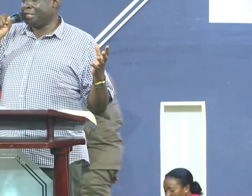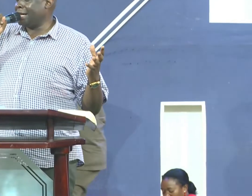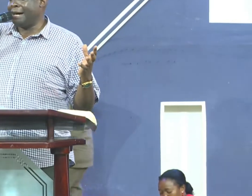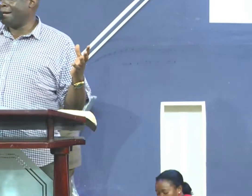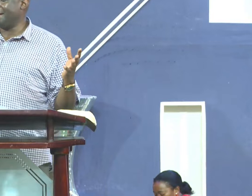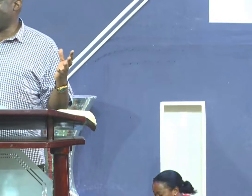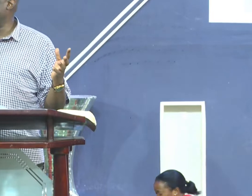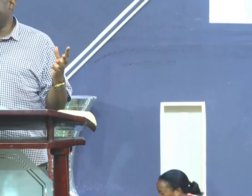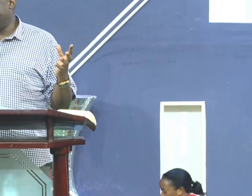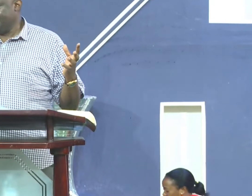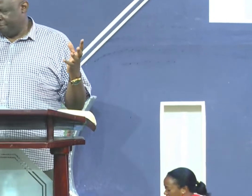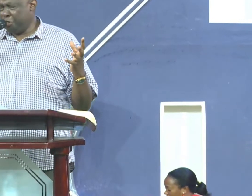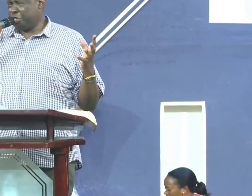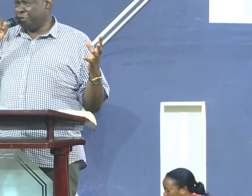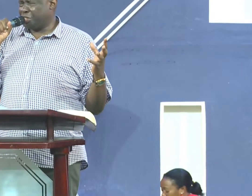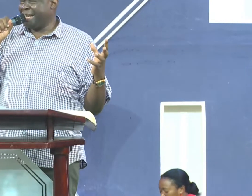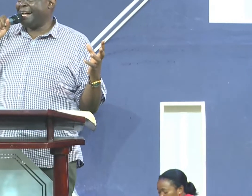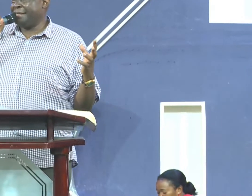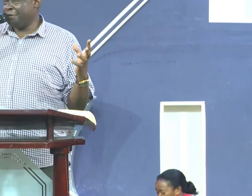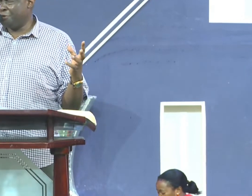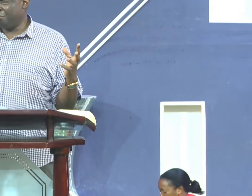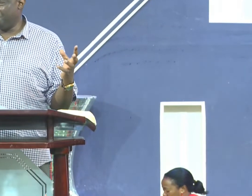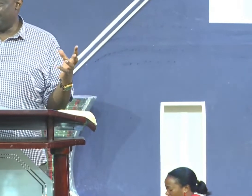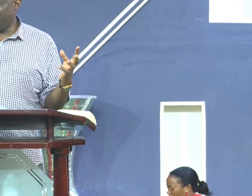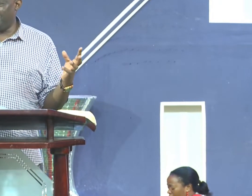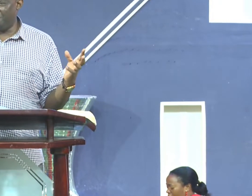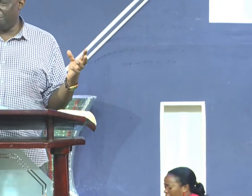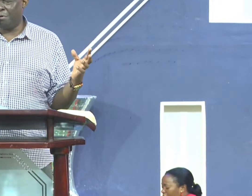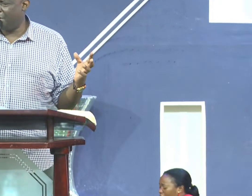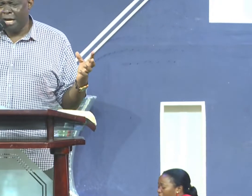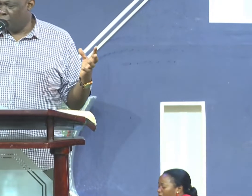nga tutakabana mu kiro kya leero